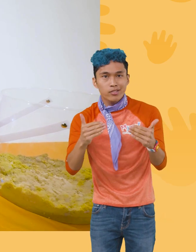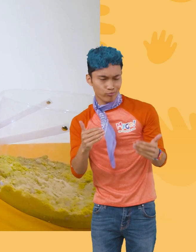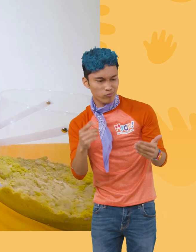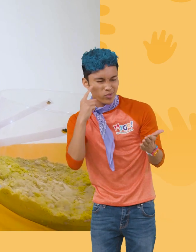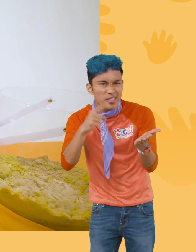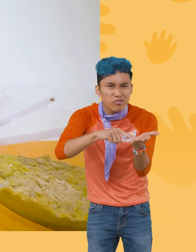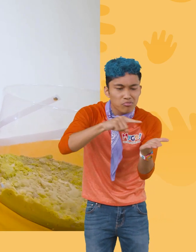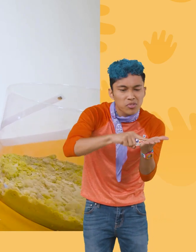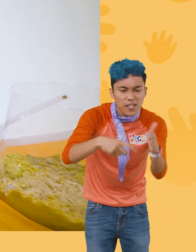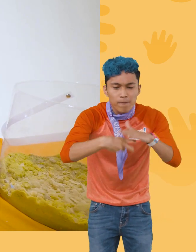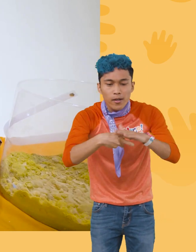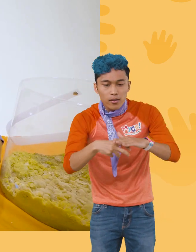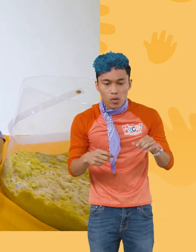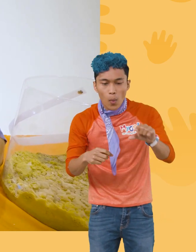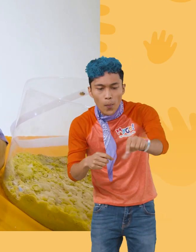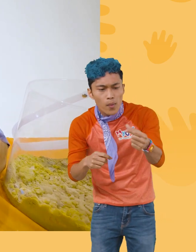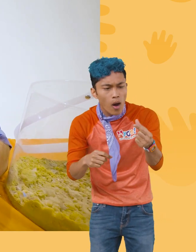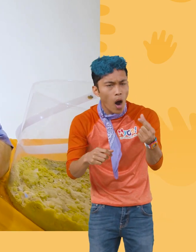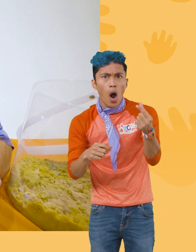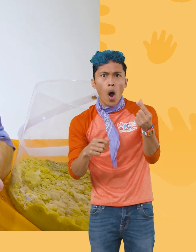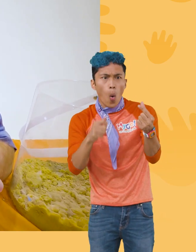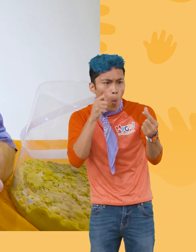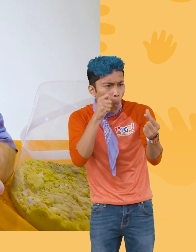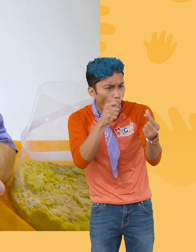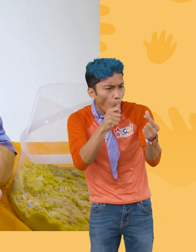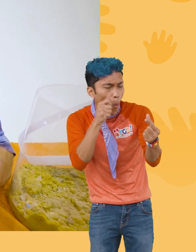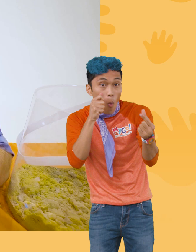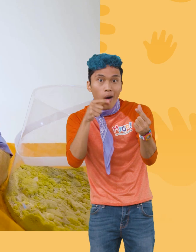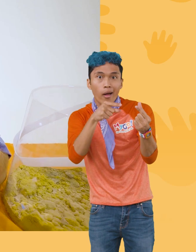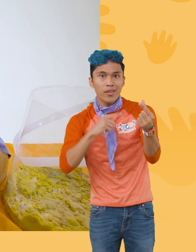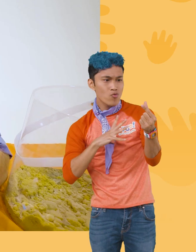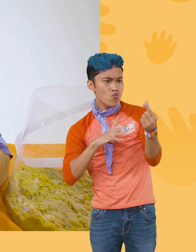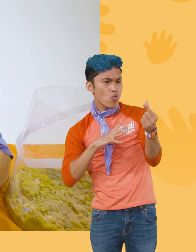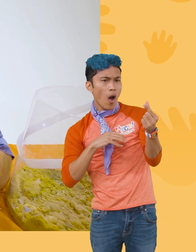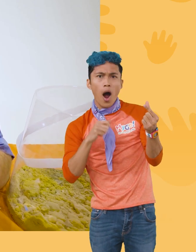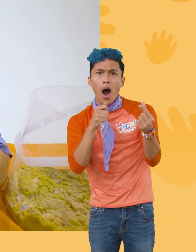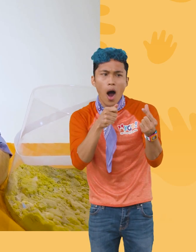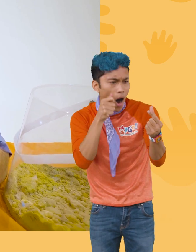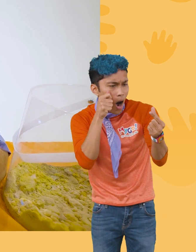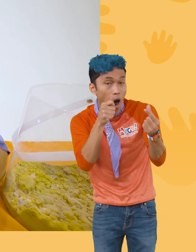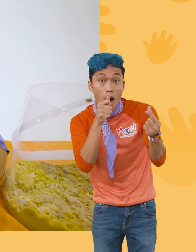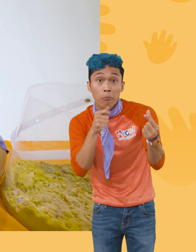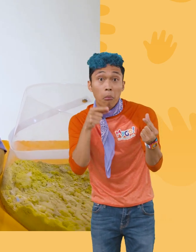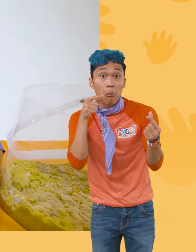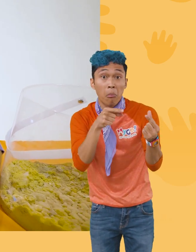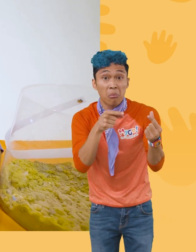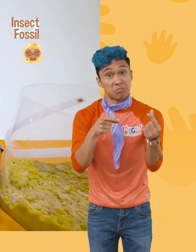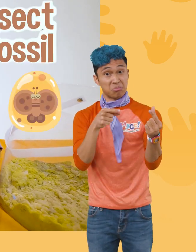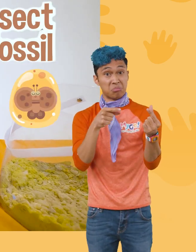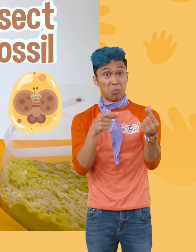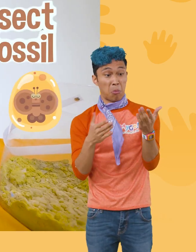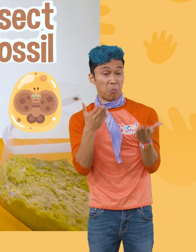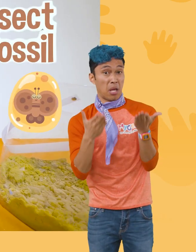fossils. Whoa. This one is so cool. This one might even be